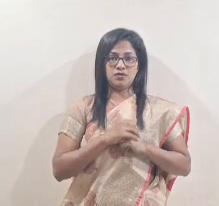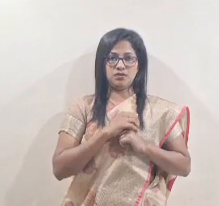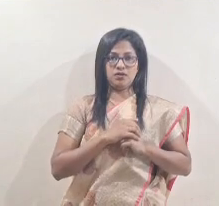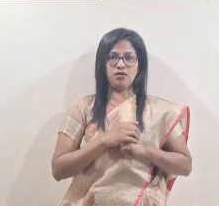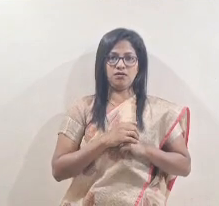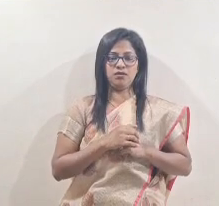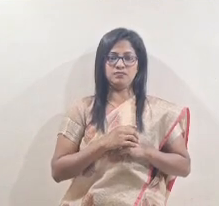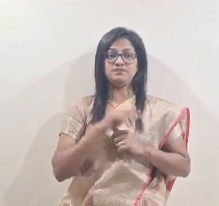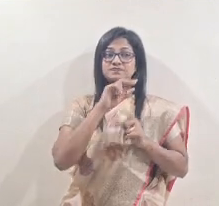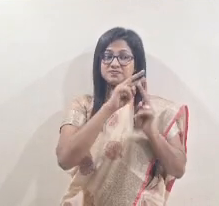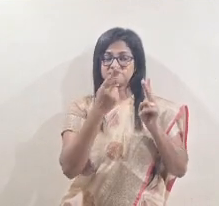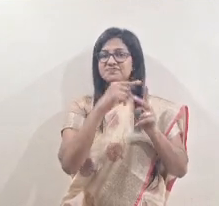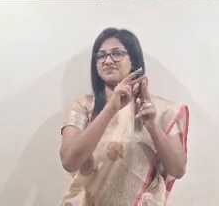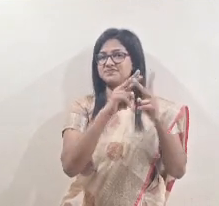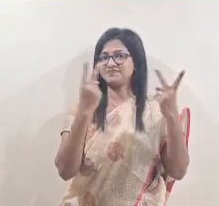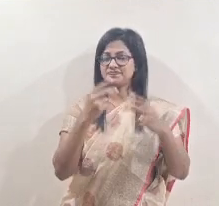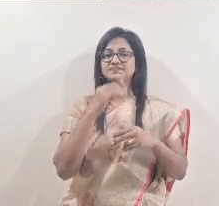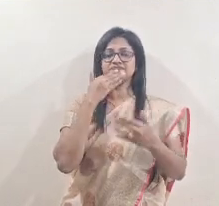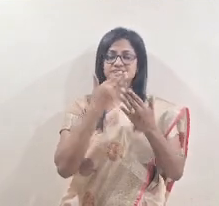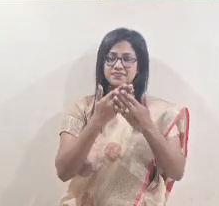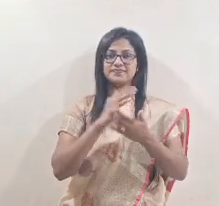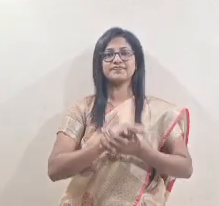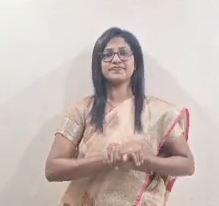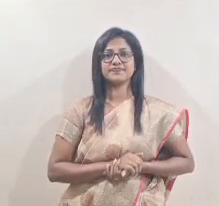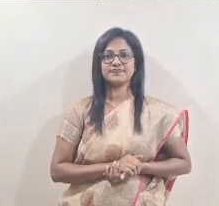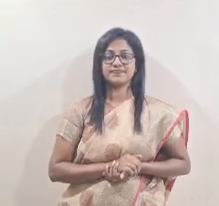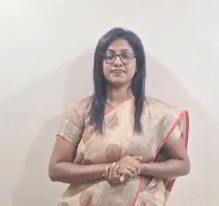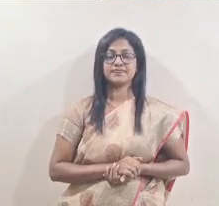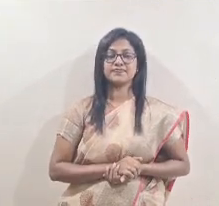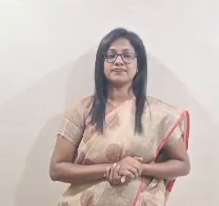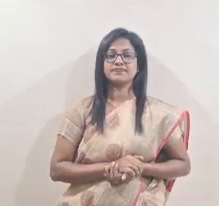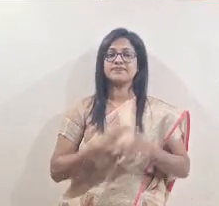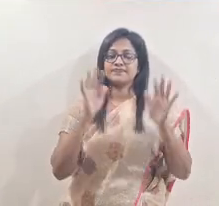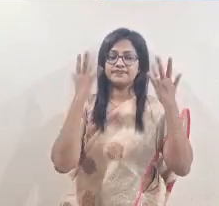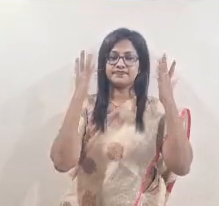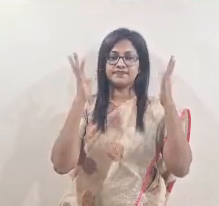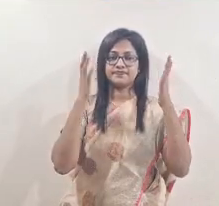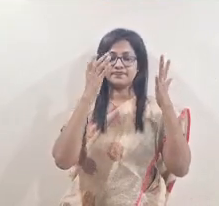And these are the references. Thank you.